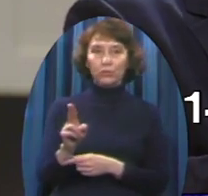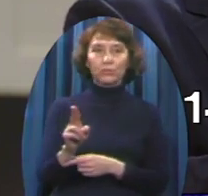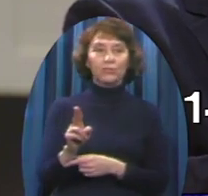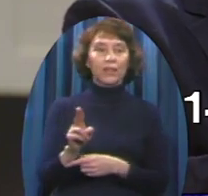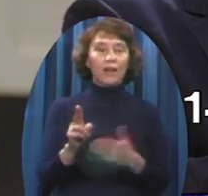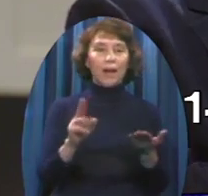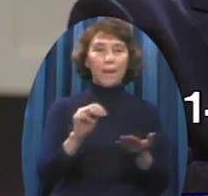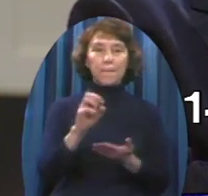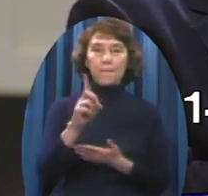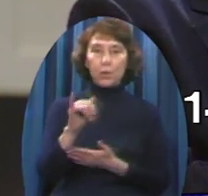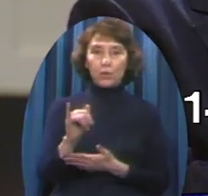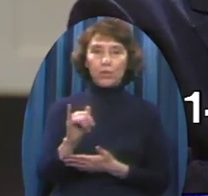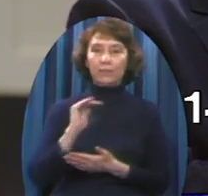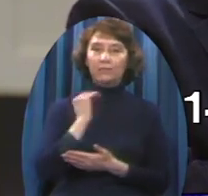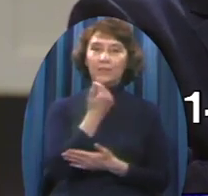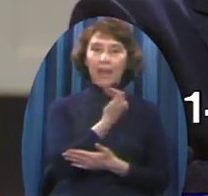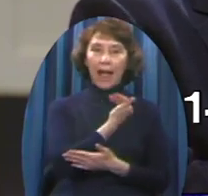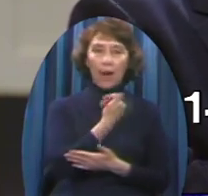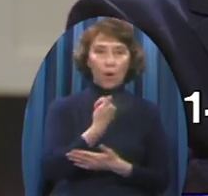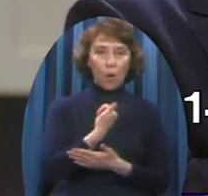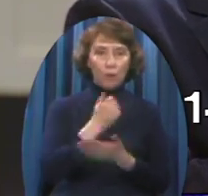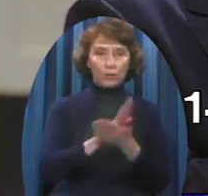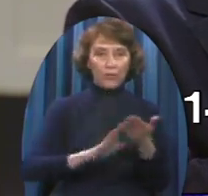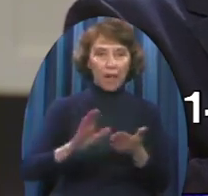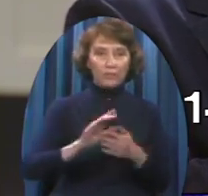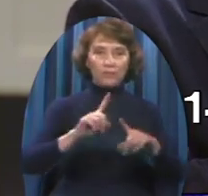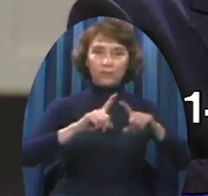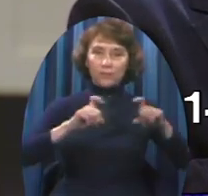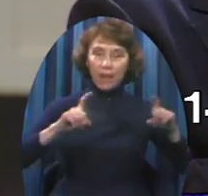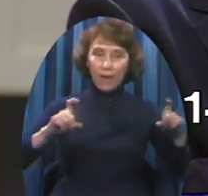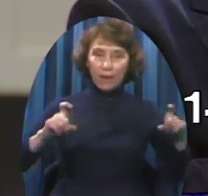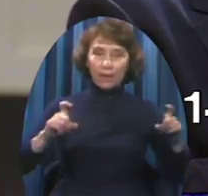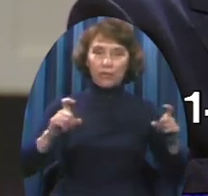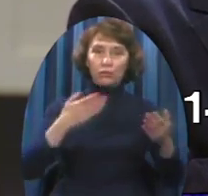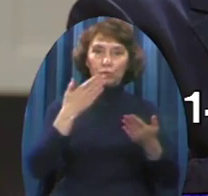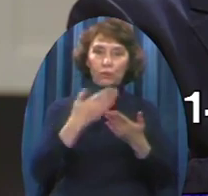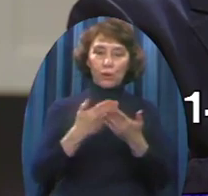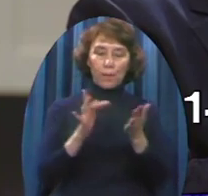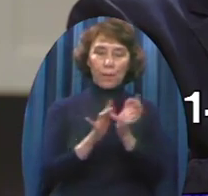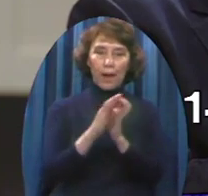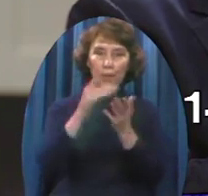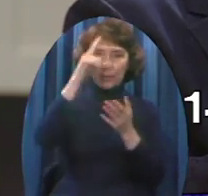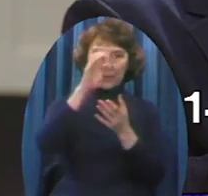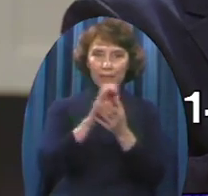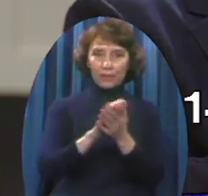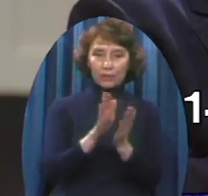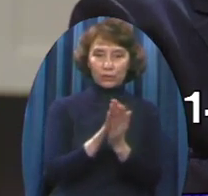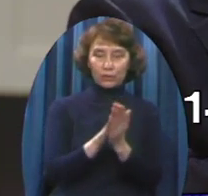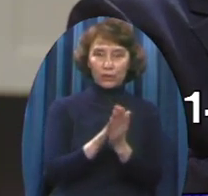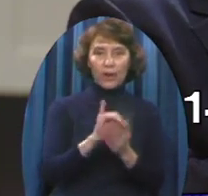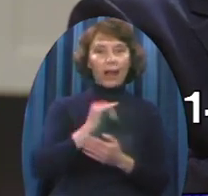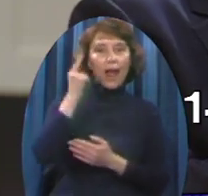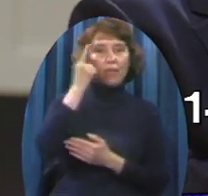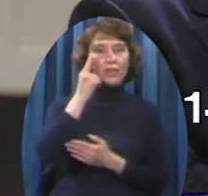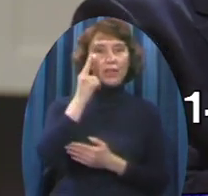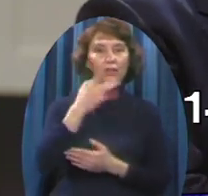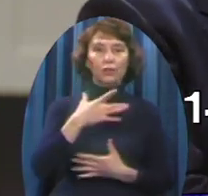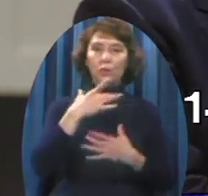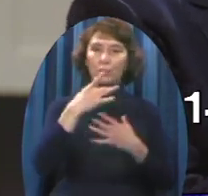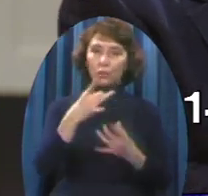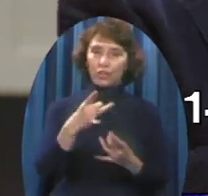College. And I think that you'll appreciate the correctness and the trueness to the original